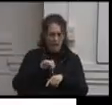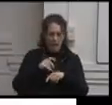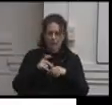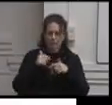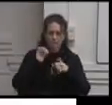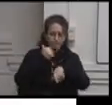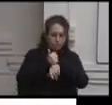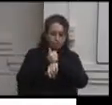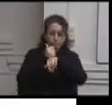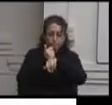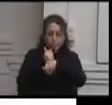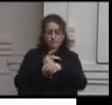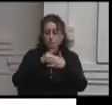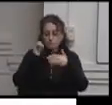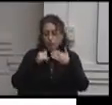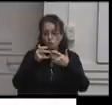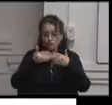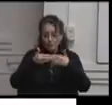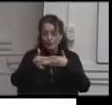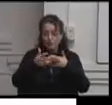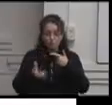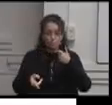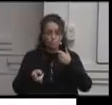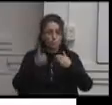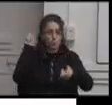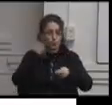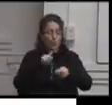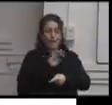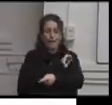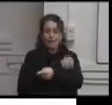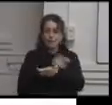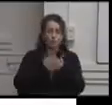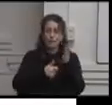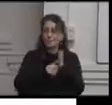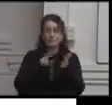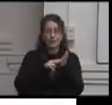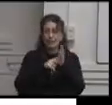another $131,000 in this year's budget.